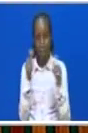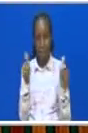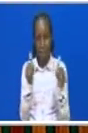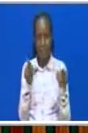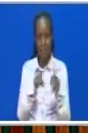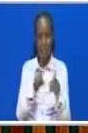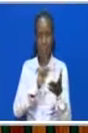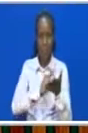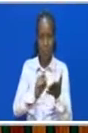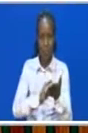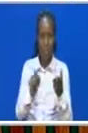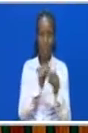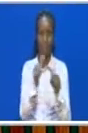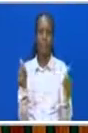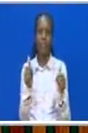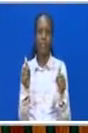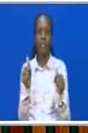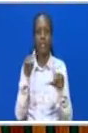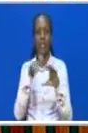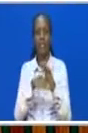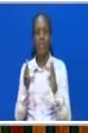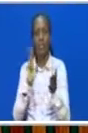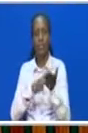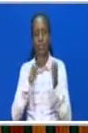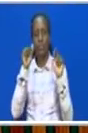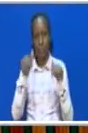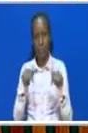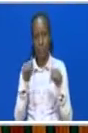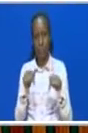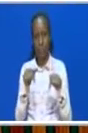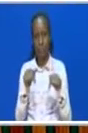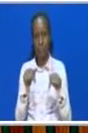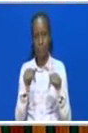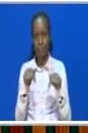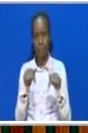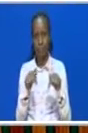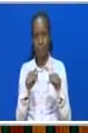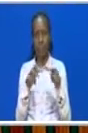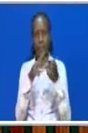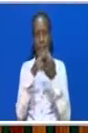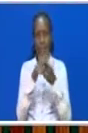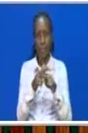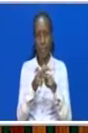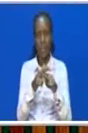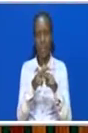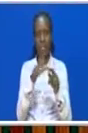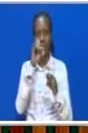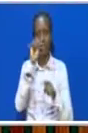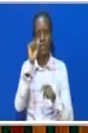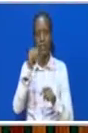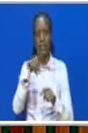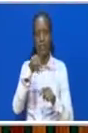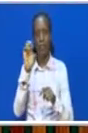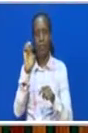well. So in our revision today, we are going to start sample questions